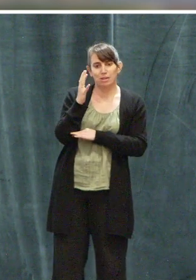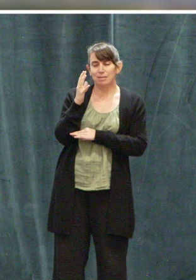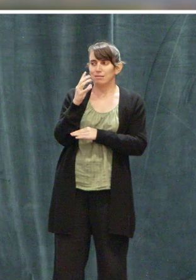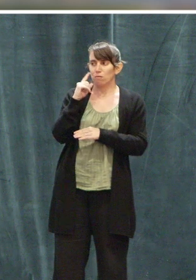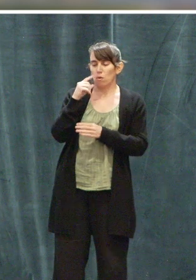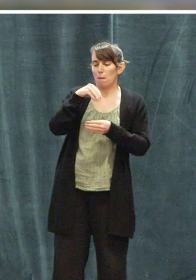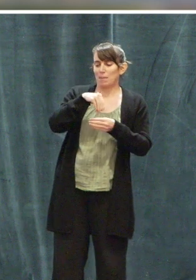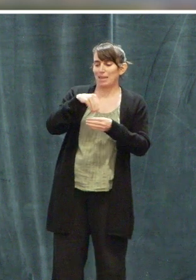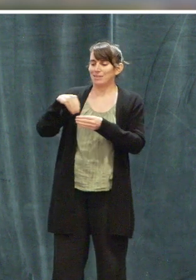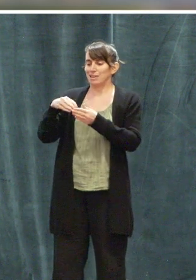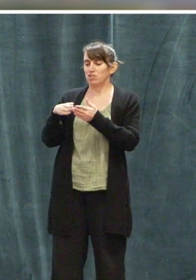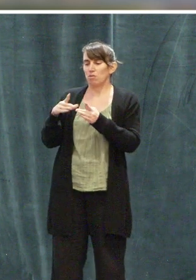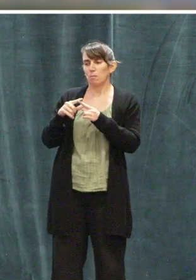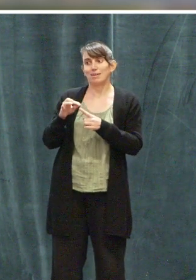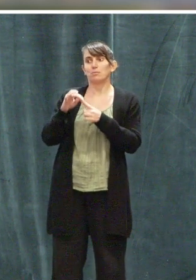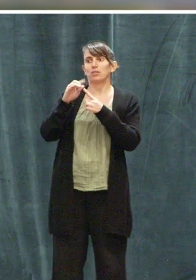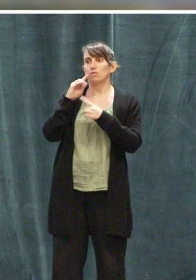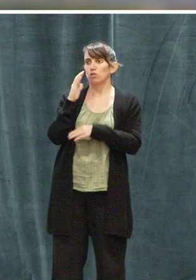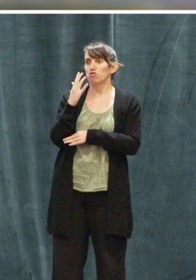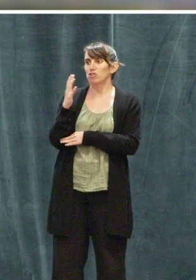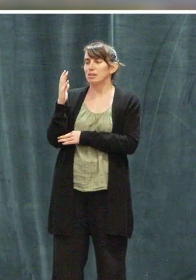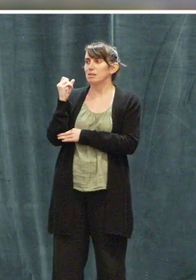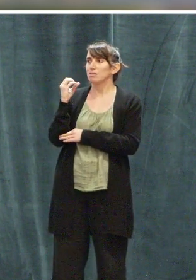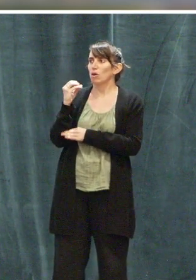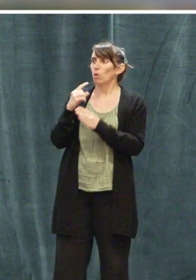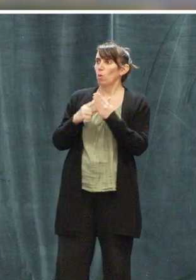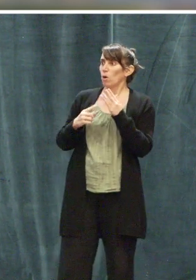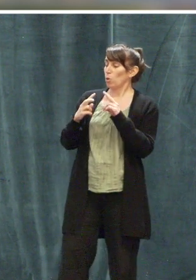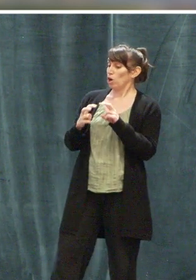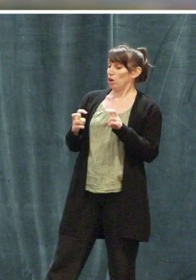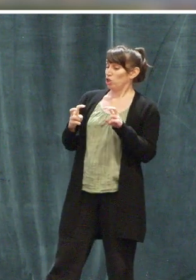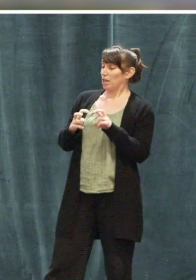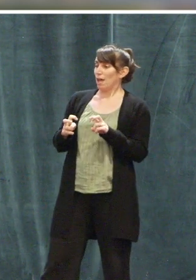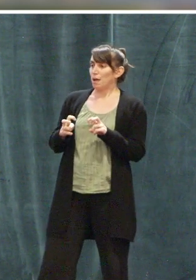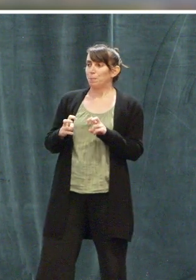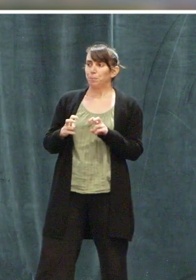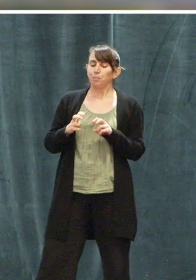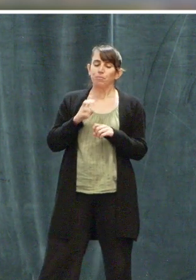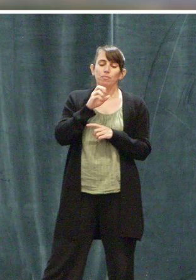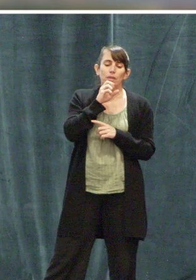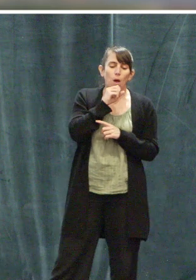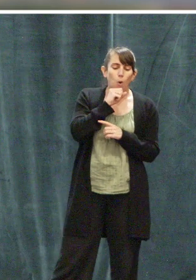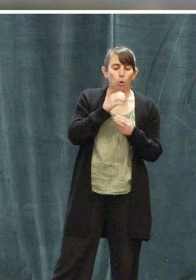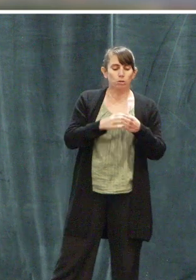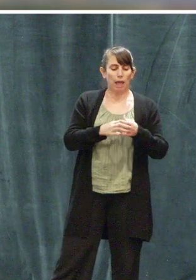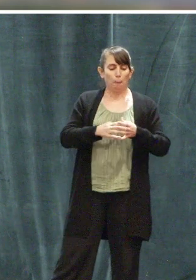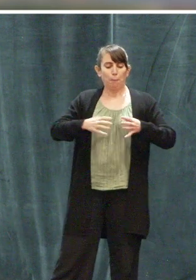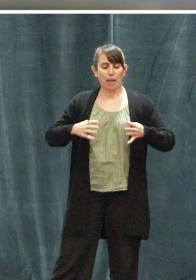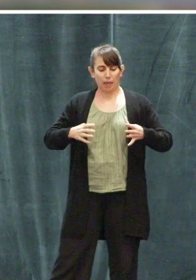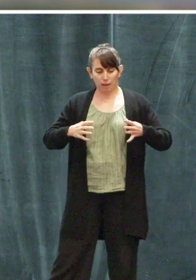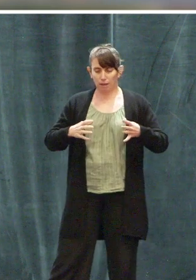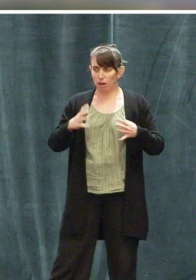general, but especially for trees. So what we're looking at is how old or how big are the trees that